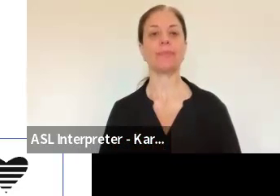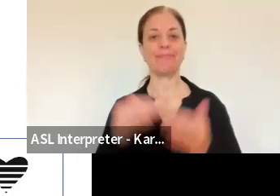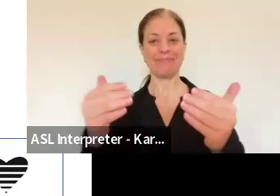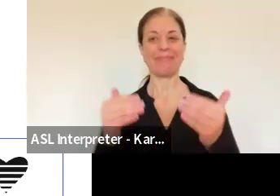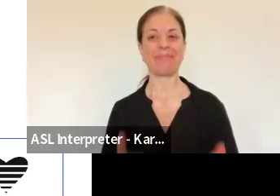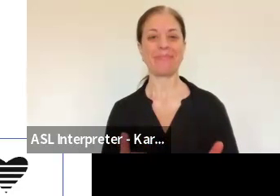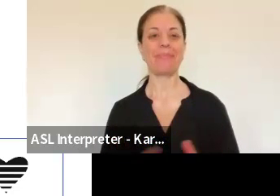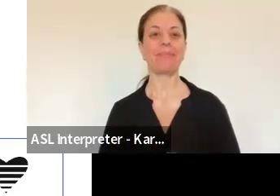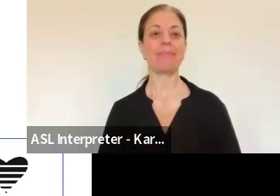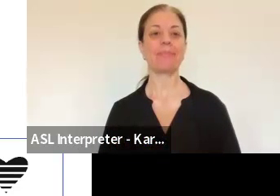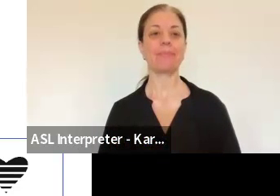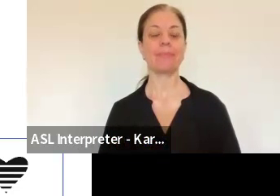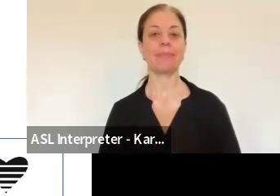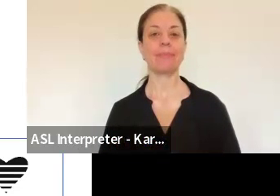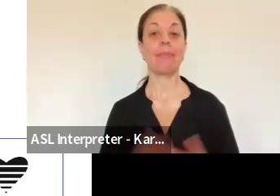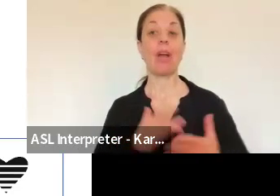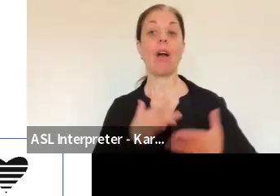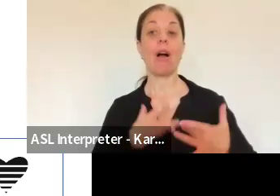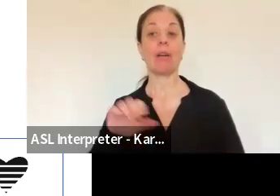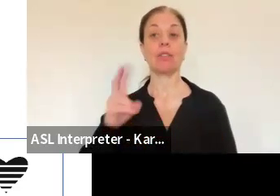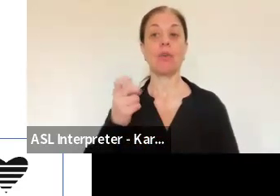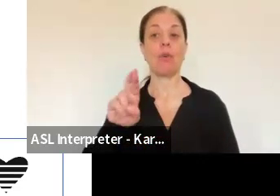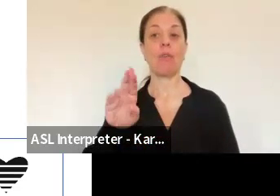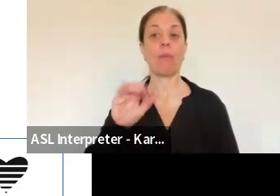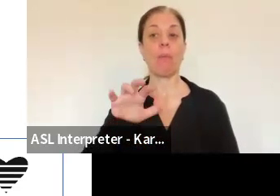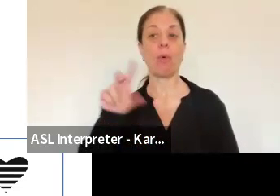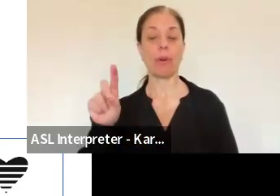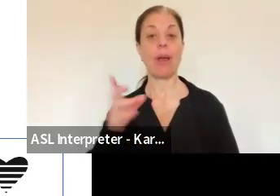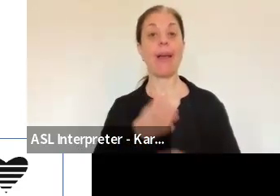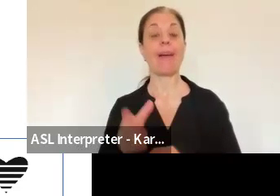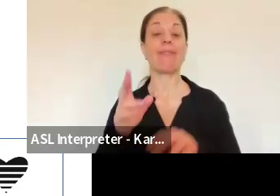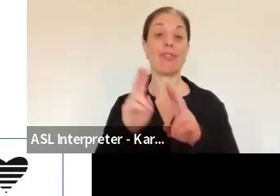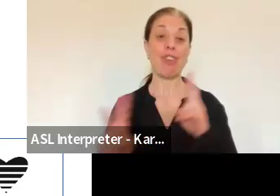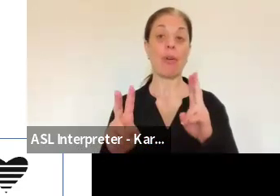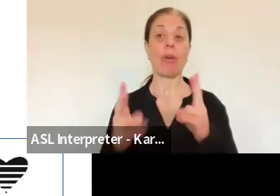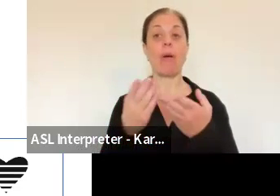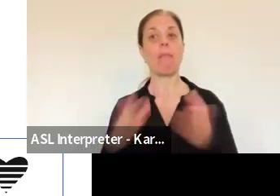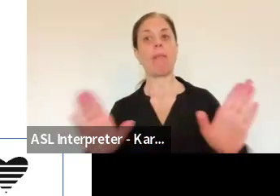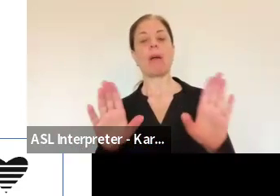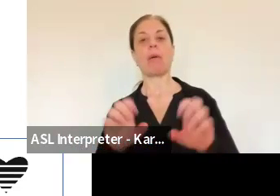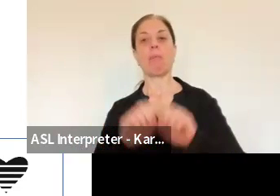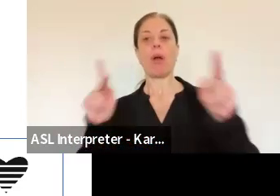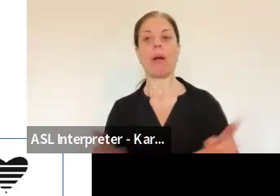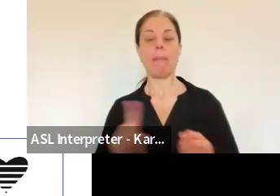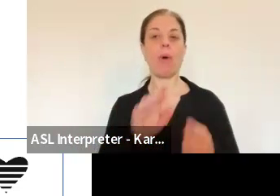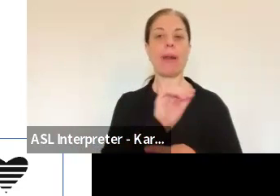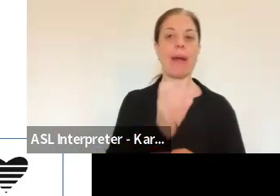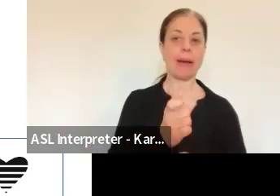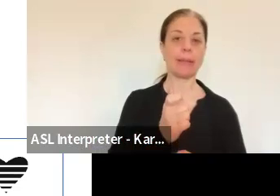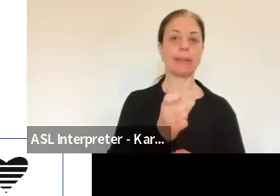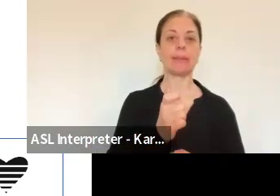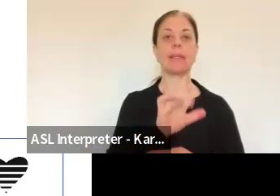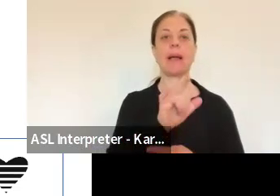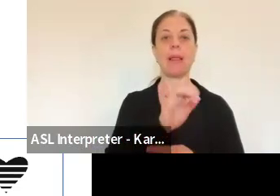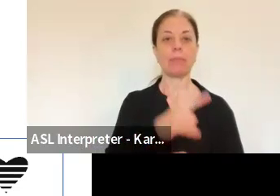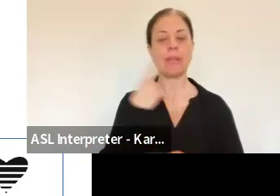slide, please. Hearts Overboard. After a very public breakup during which her ex, Caleb, tells her how boring